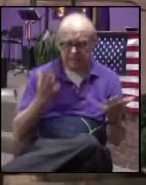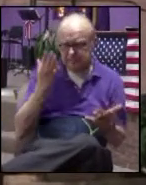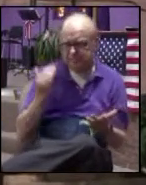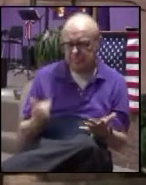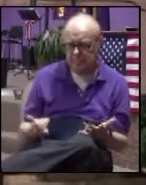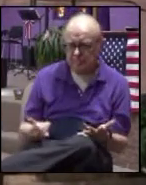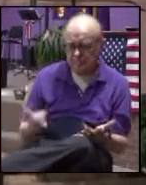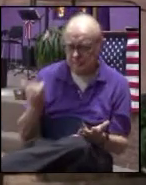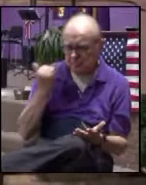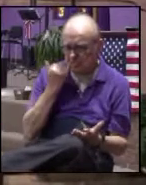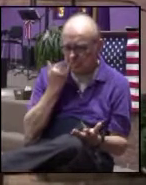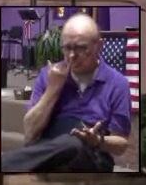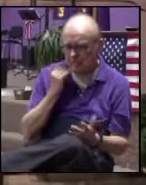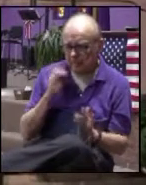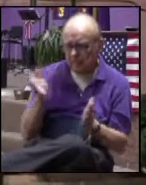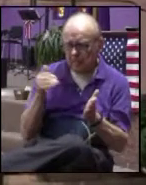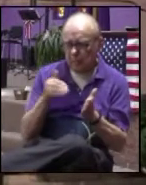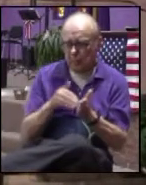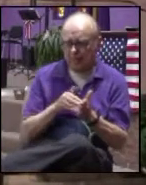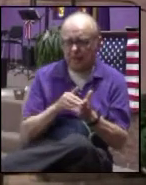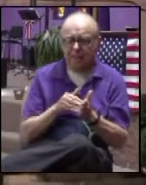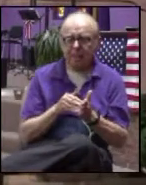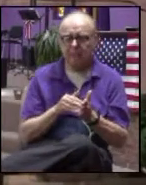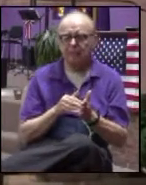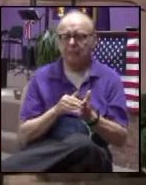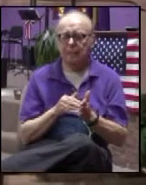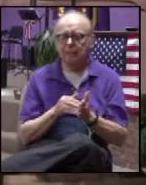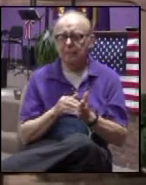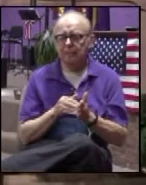Because if you were to go back into